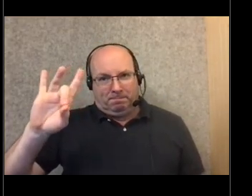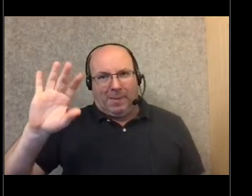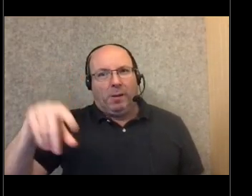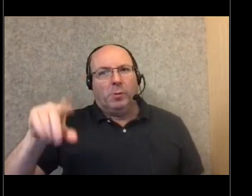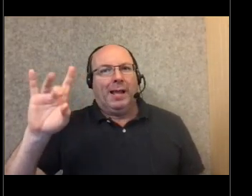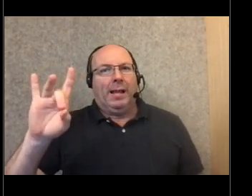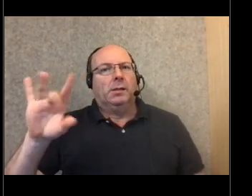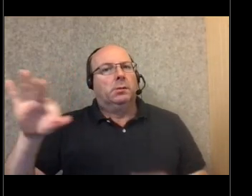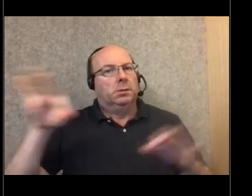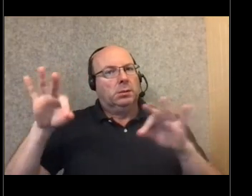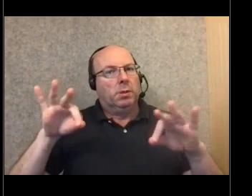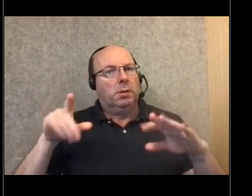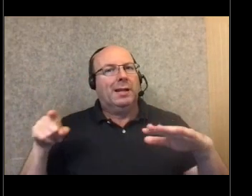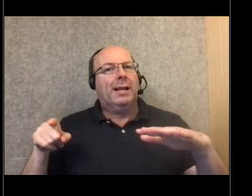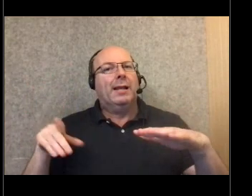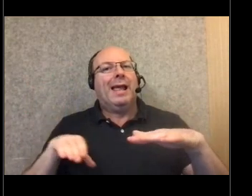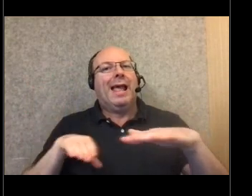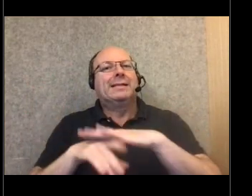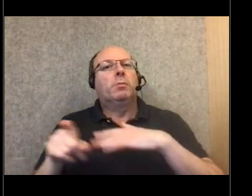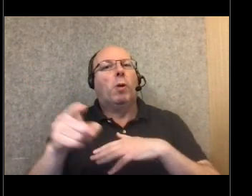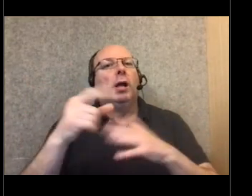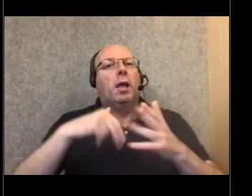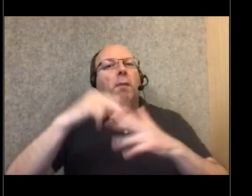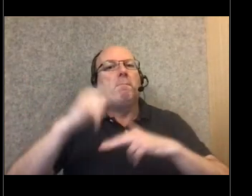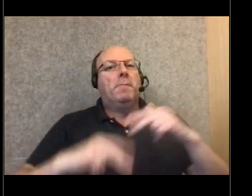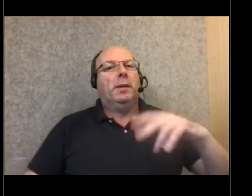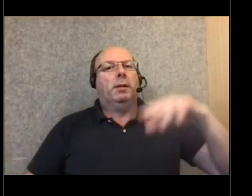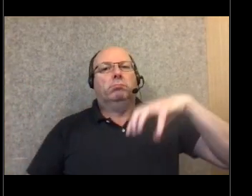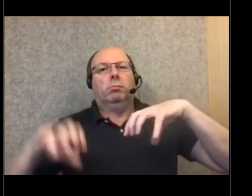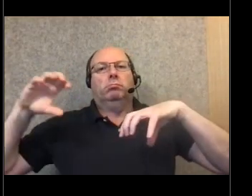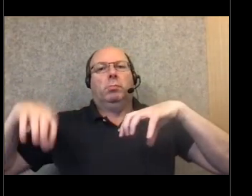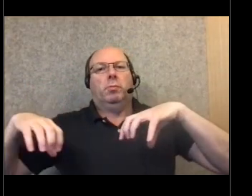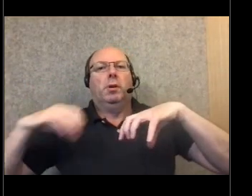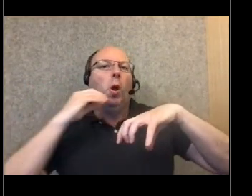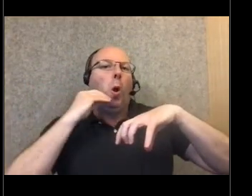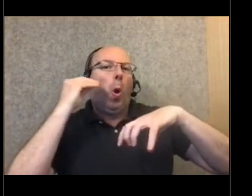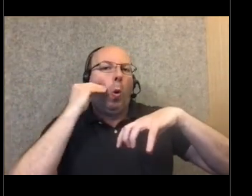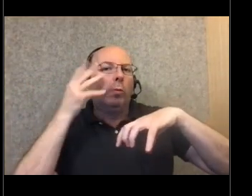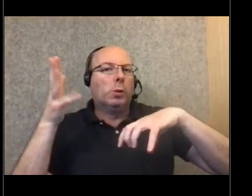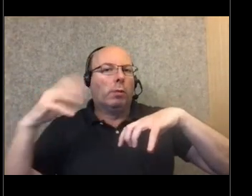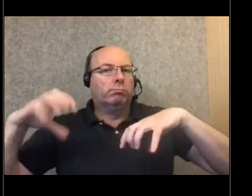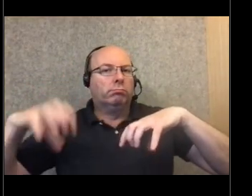accessible routes between buildings that only contain covered dwelling units.